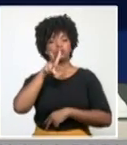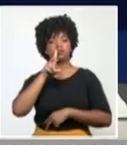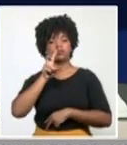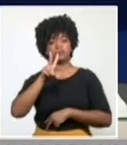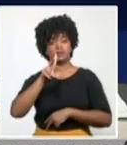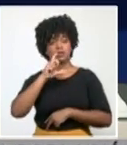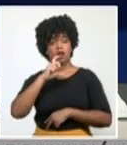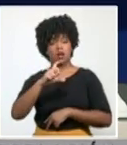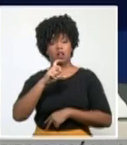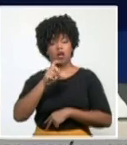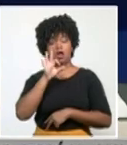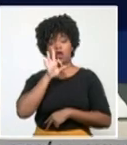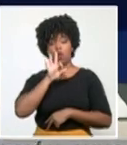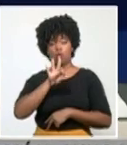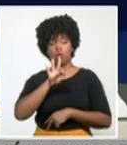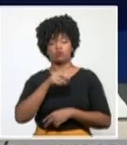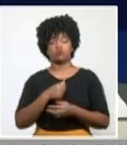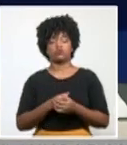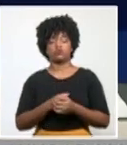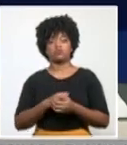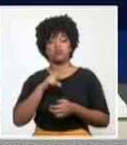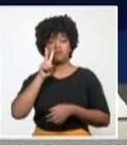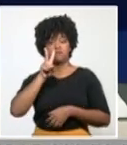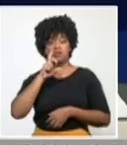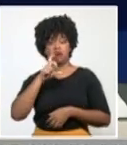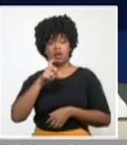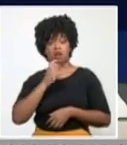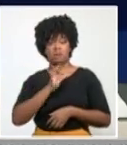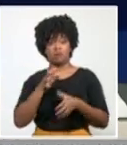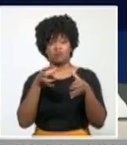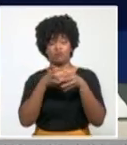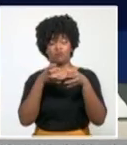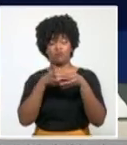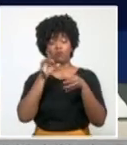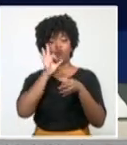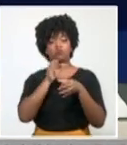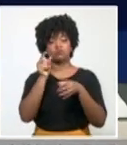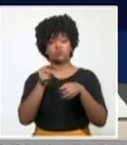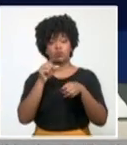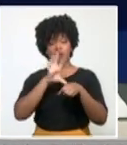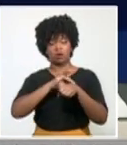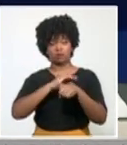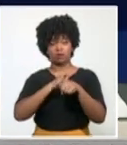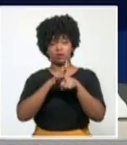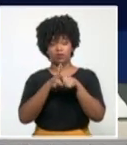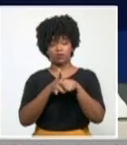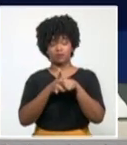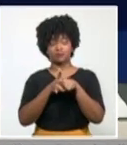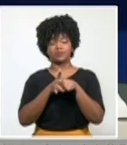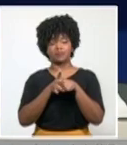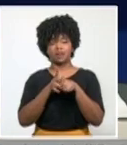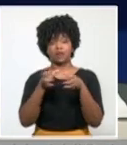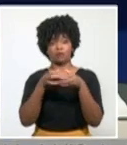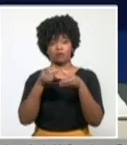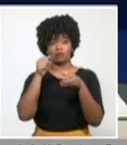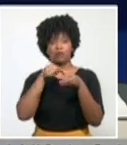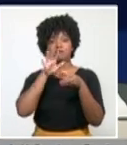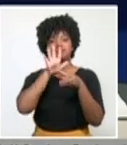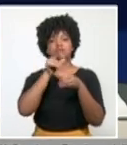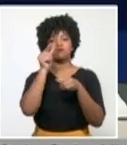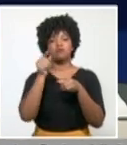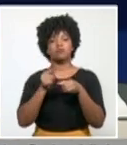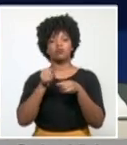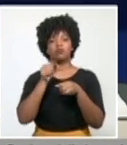5 belong to a cluster that was reported and that has been active since Friday in a care home for